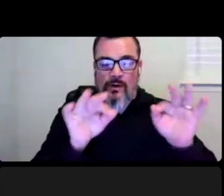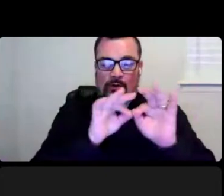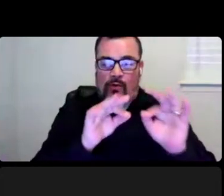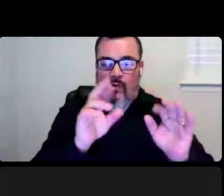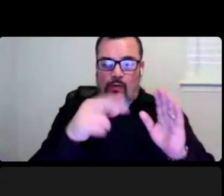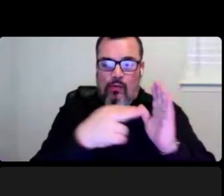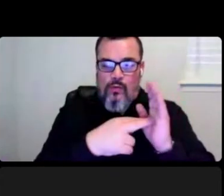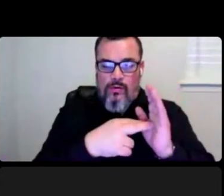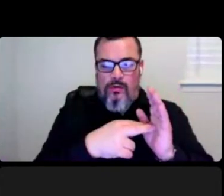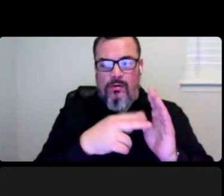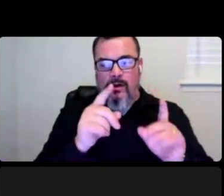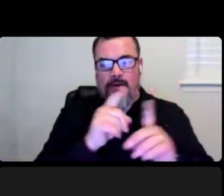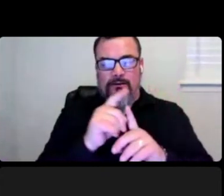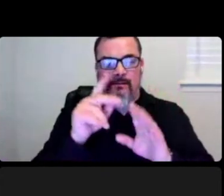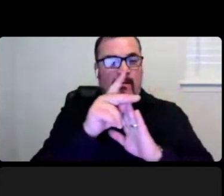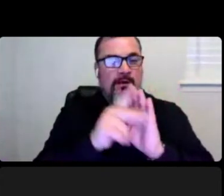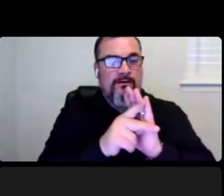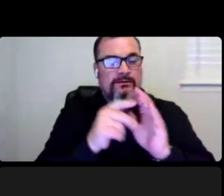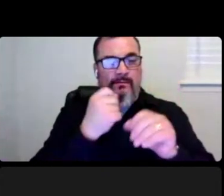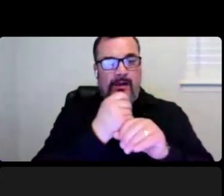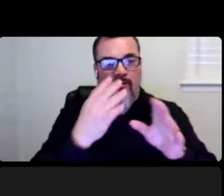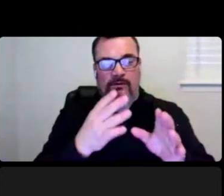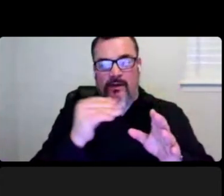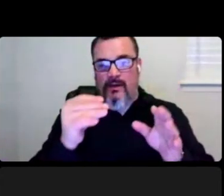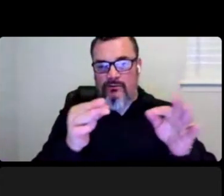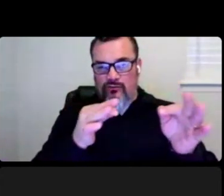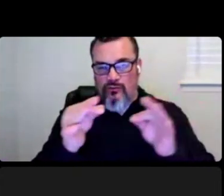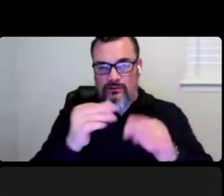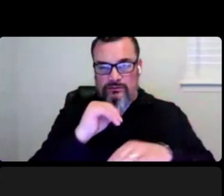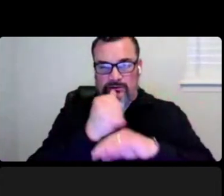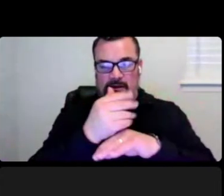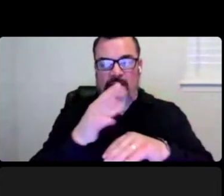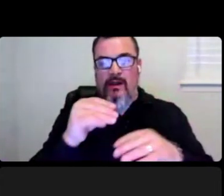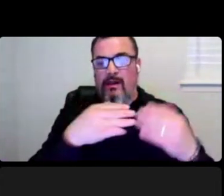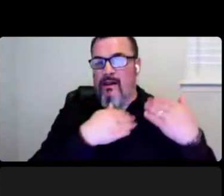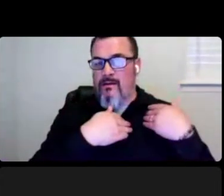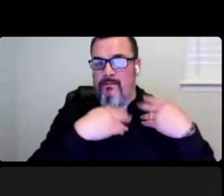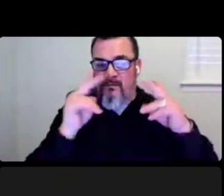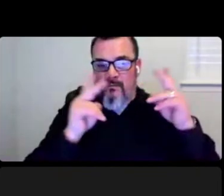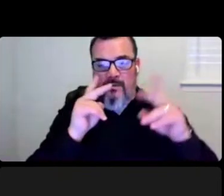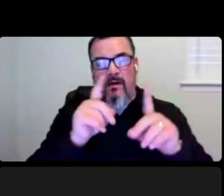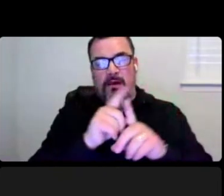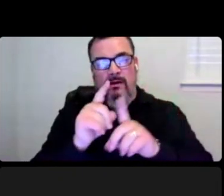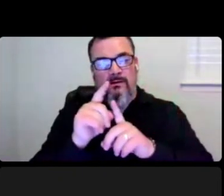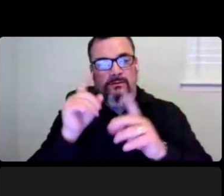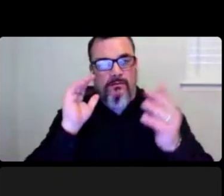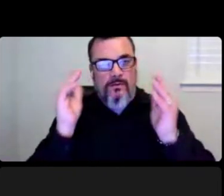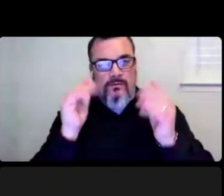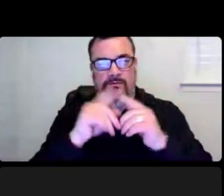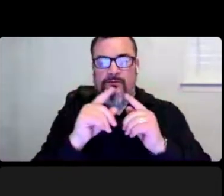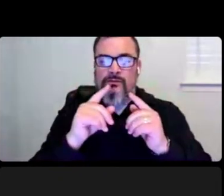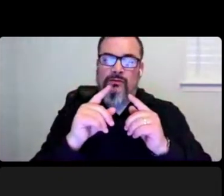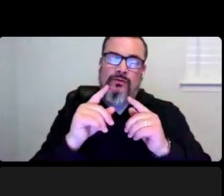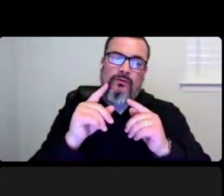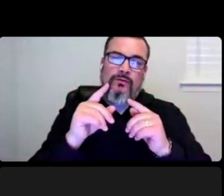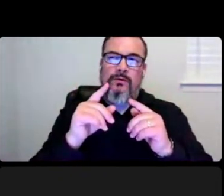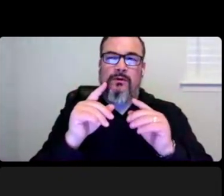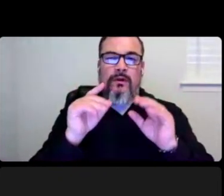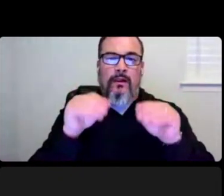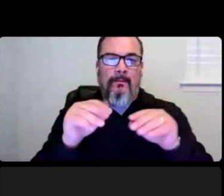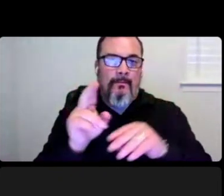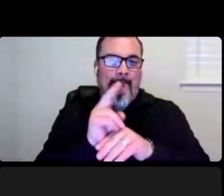board members as policymakers and direction setters and accountability folks, as opposed of implementers